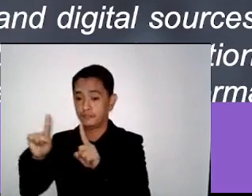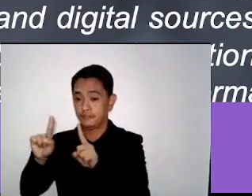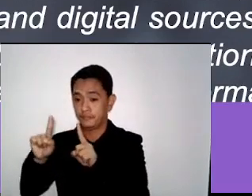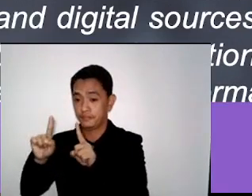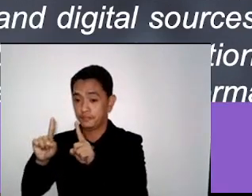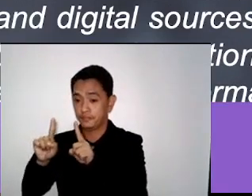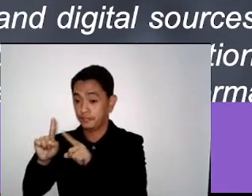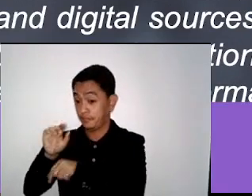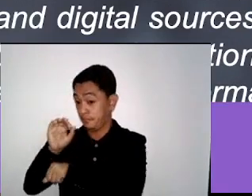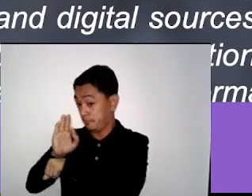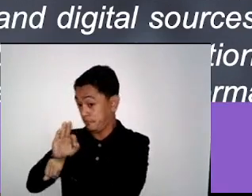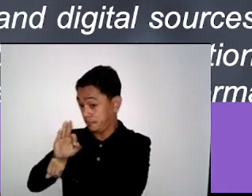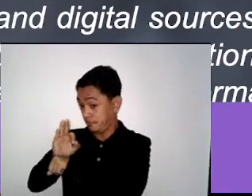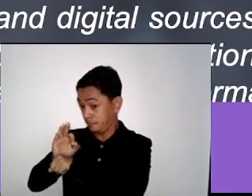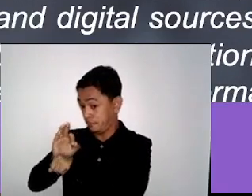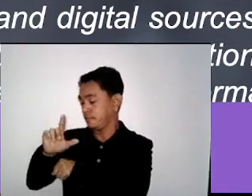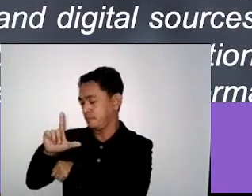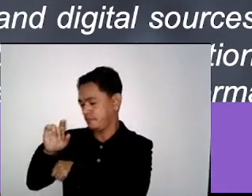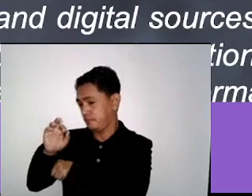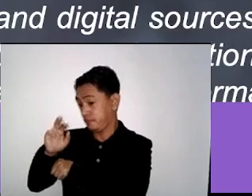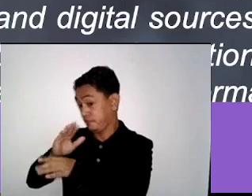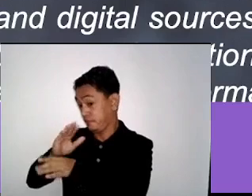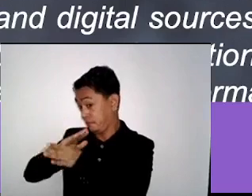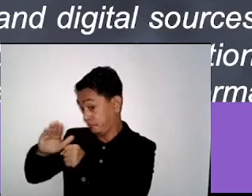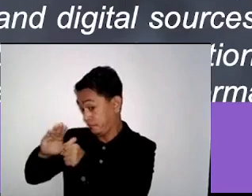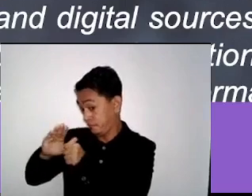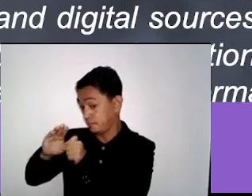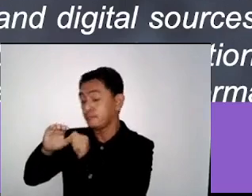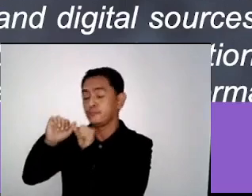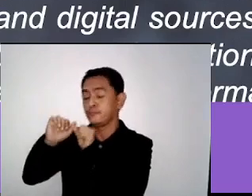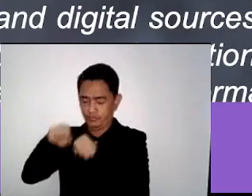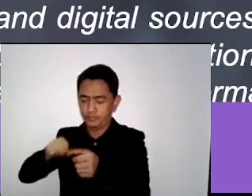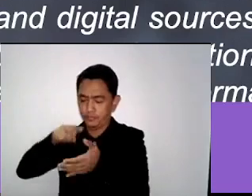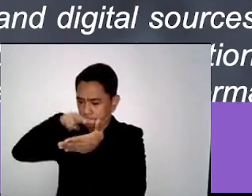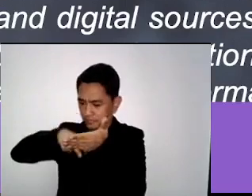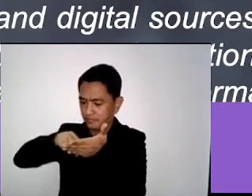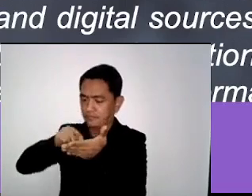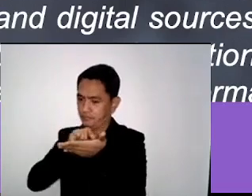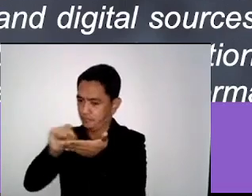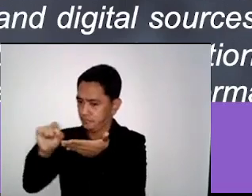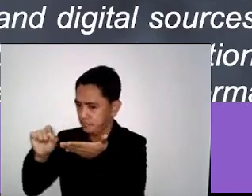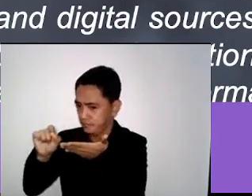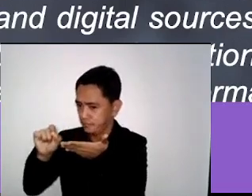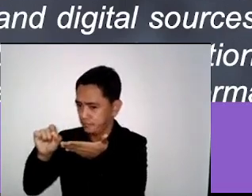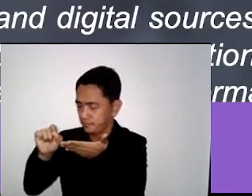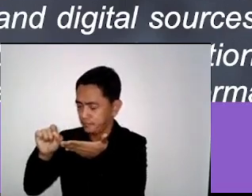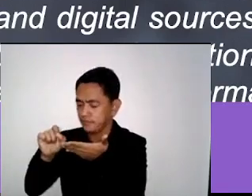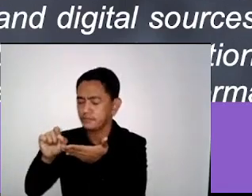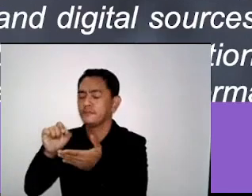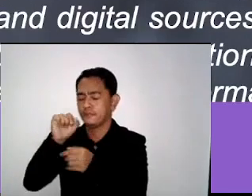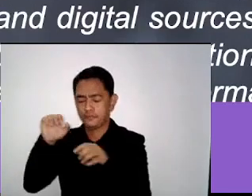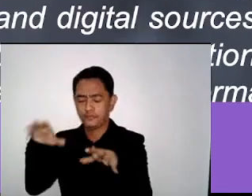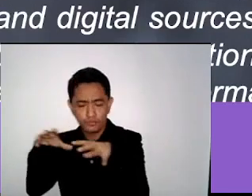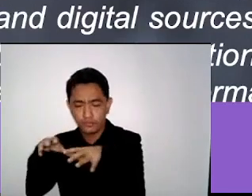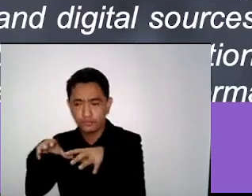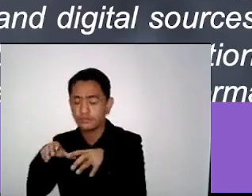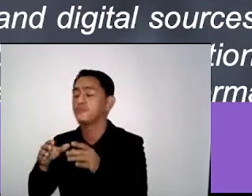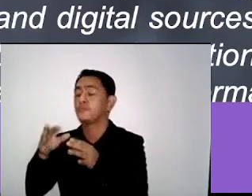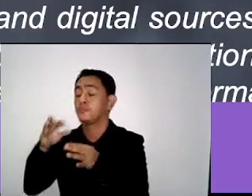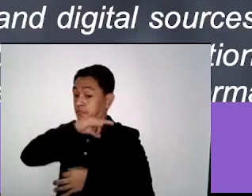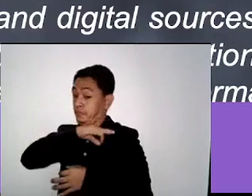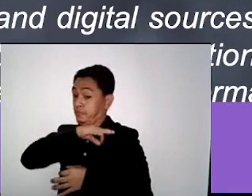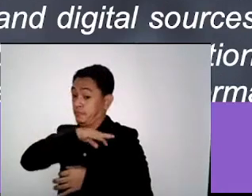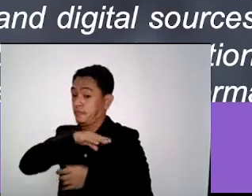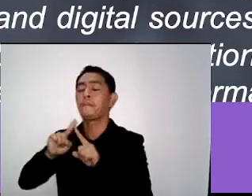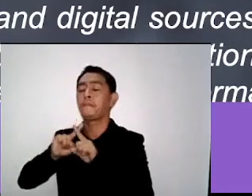enough? Being able to read and write in a functional manner is beneficial. However, given the rapid